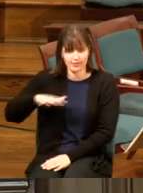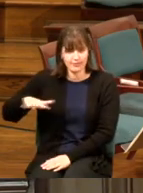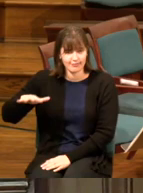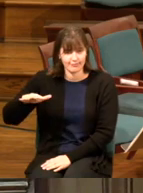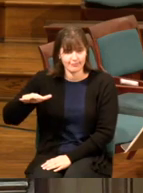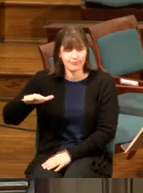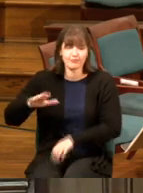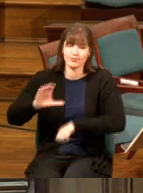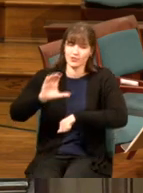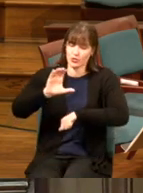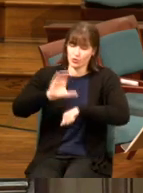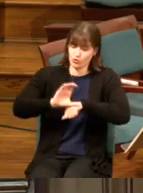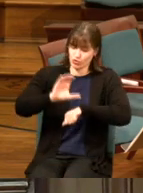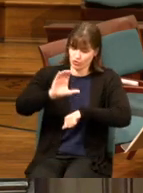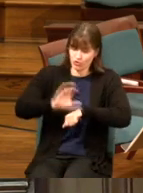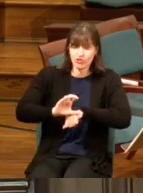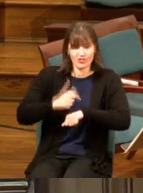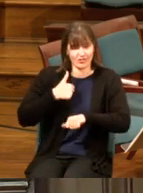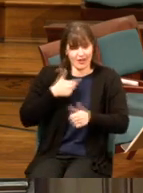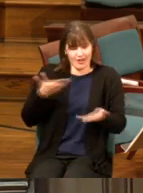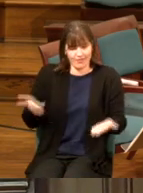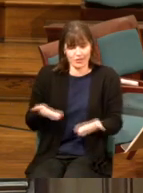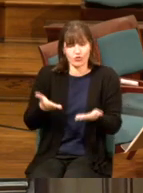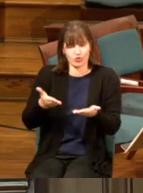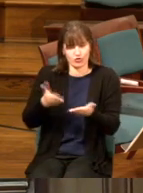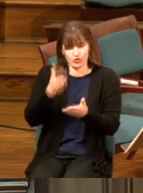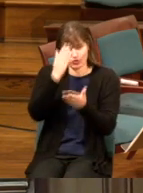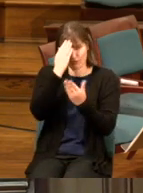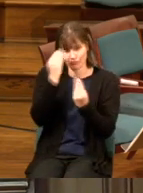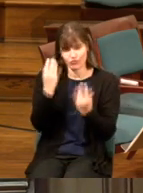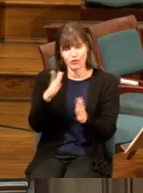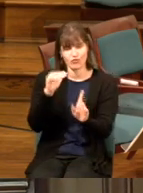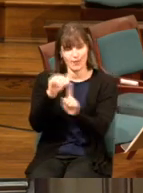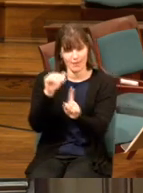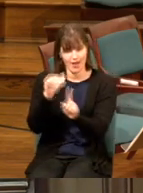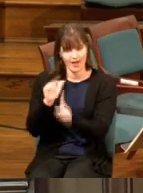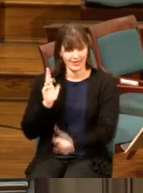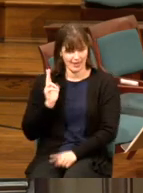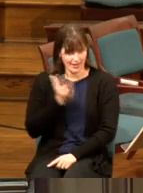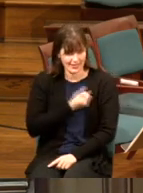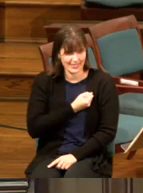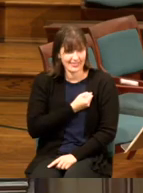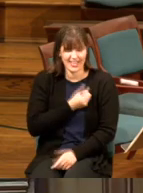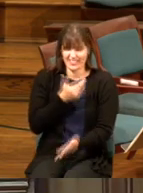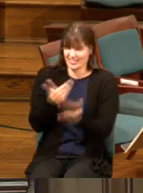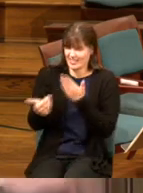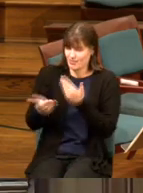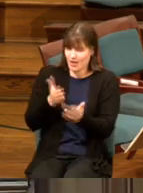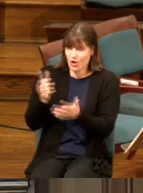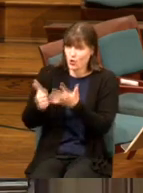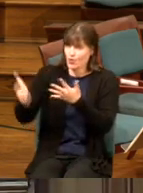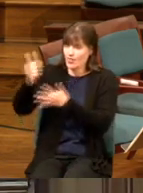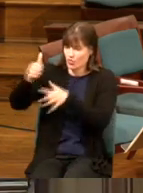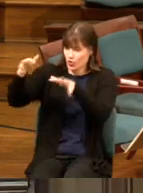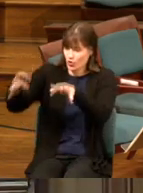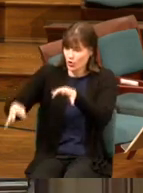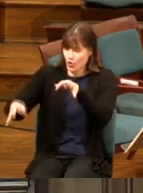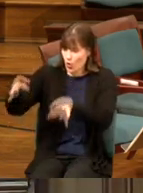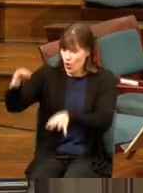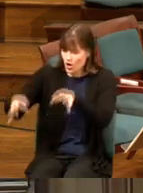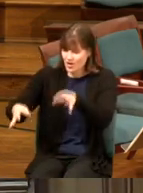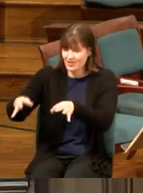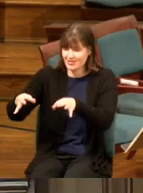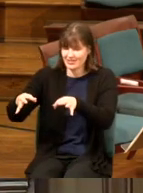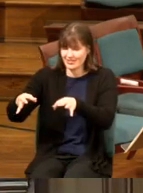Church, I came to remind us this morning that despite a court that treats the president one way and everybody